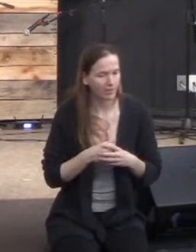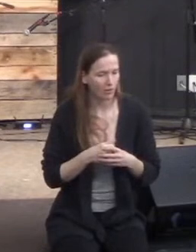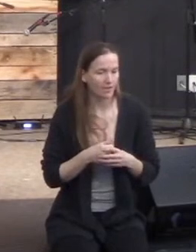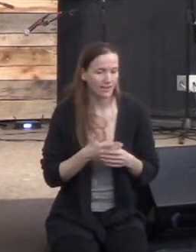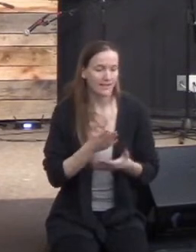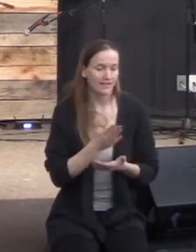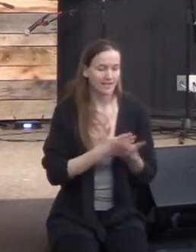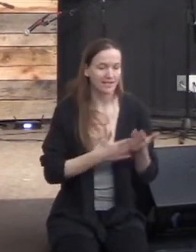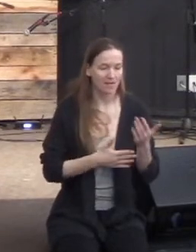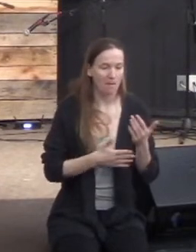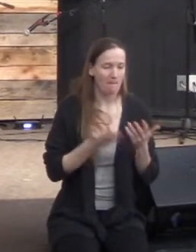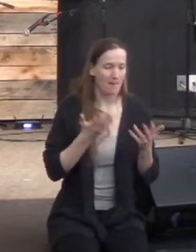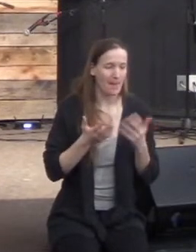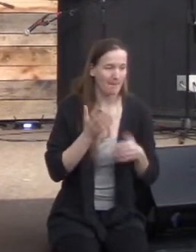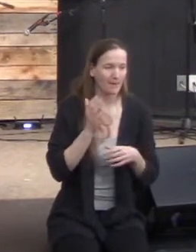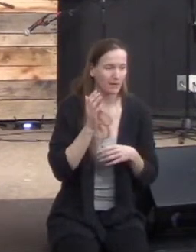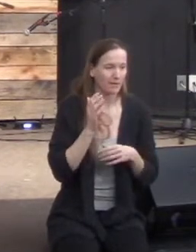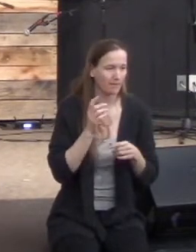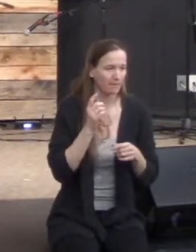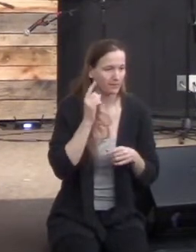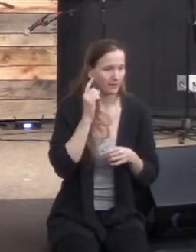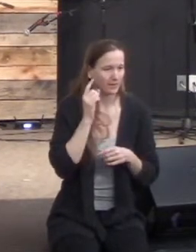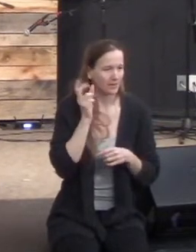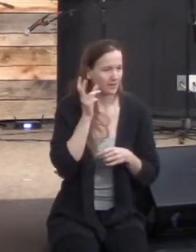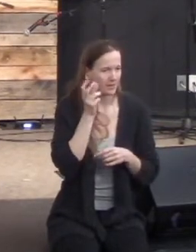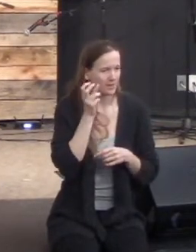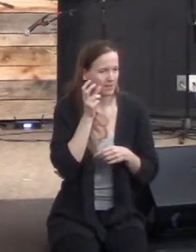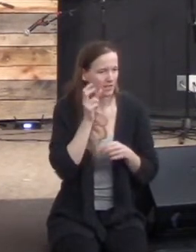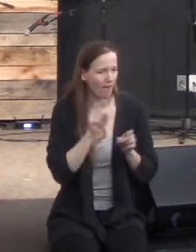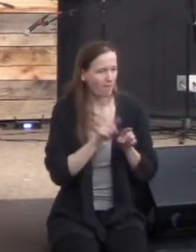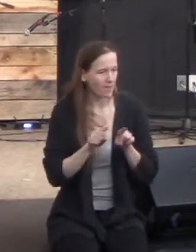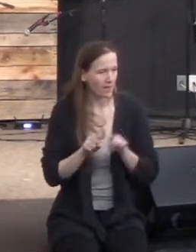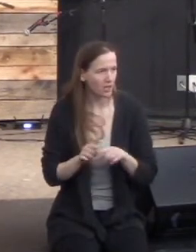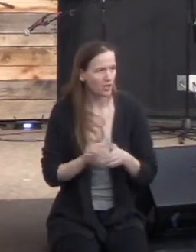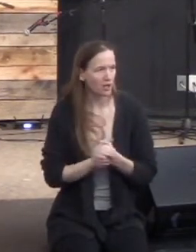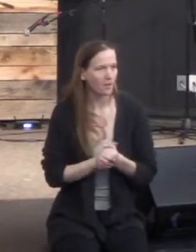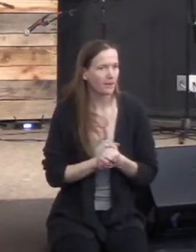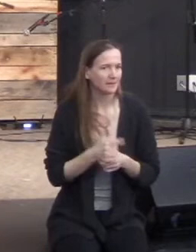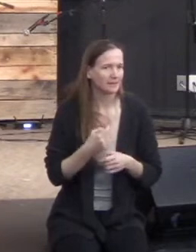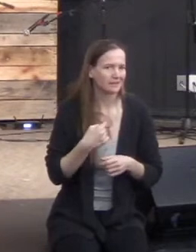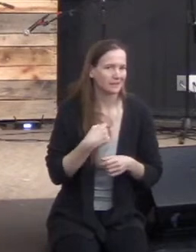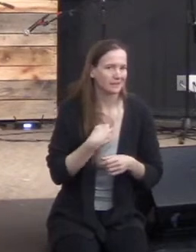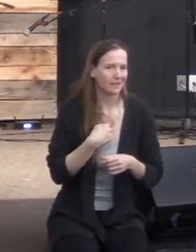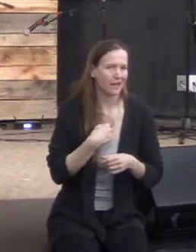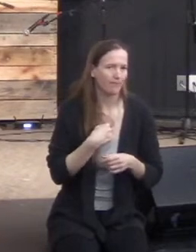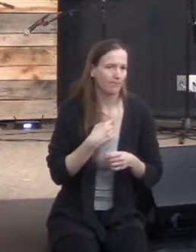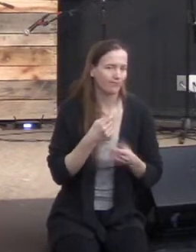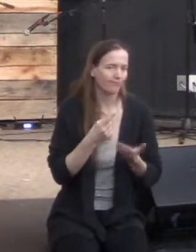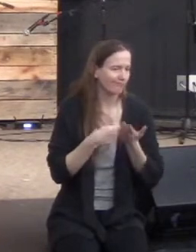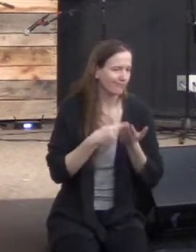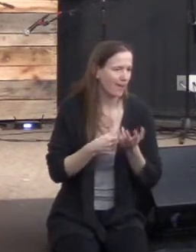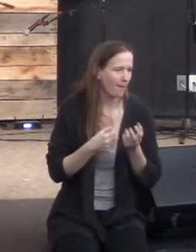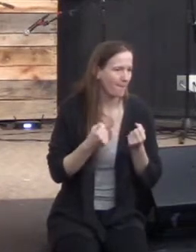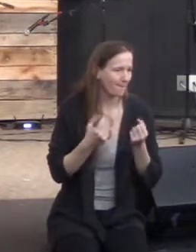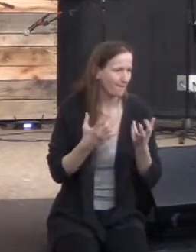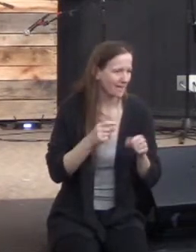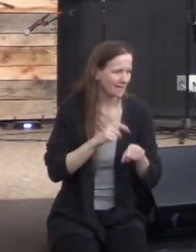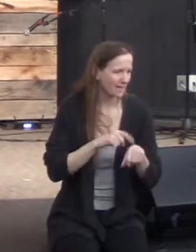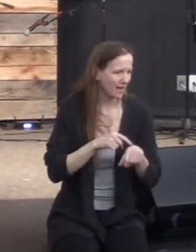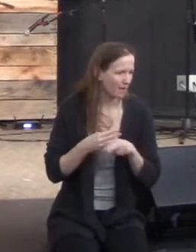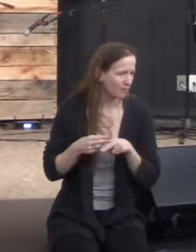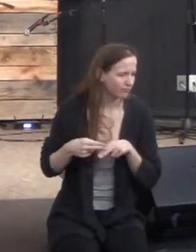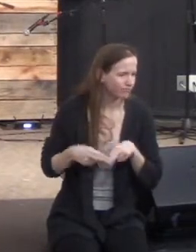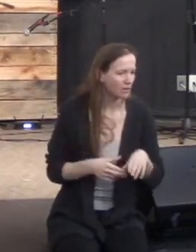I squeak it in all the time when I talk. But this is I kind of felt like, man, this is my chance to kind of